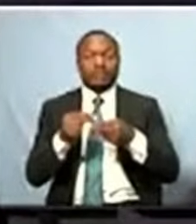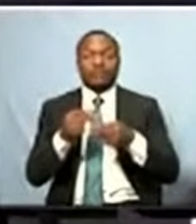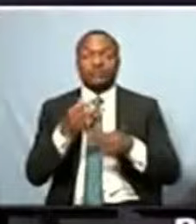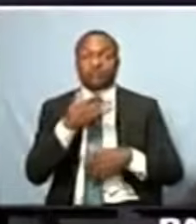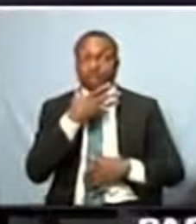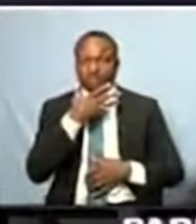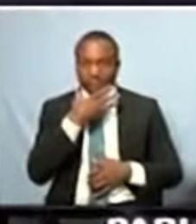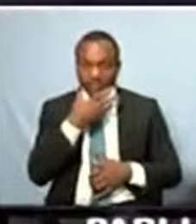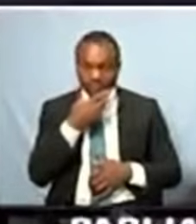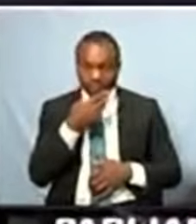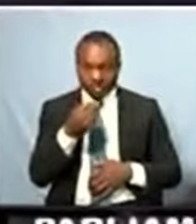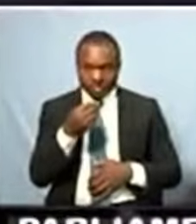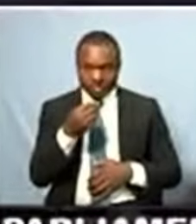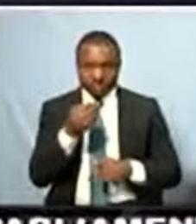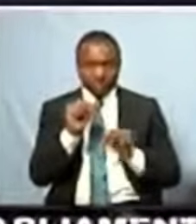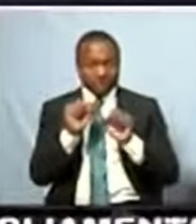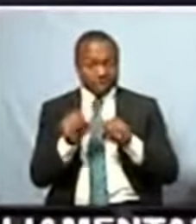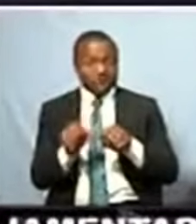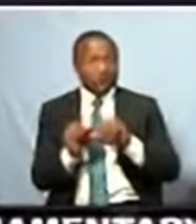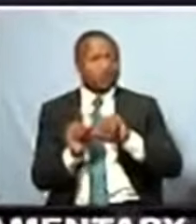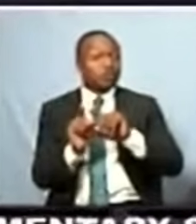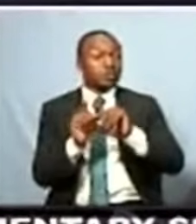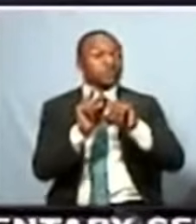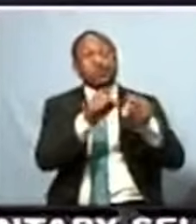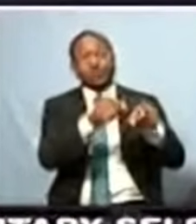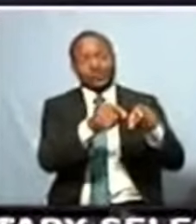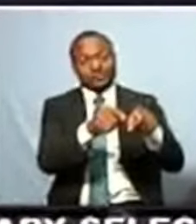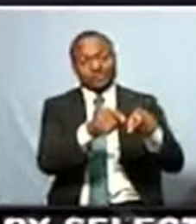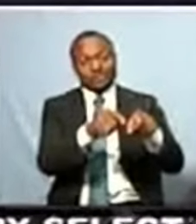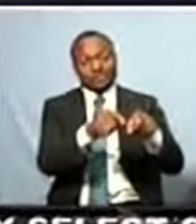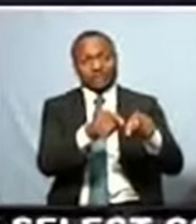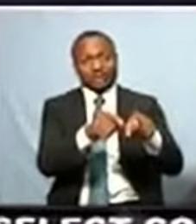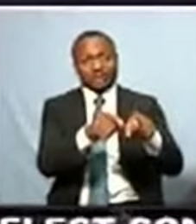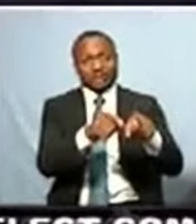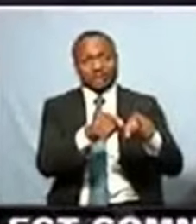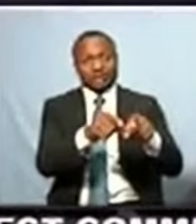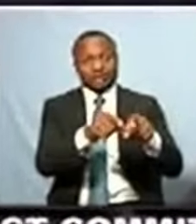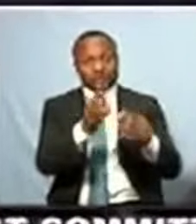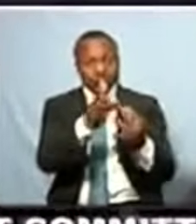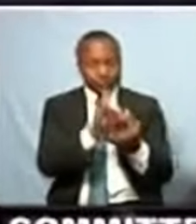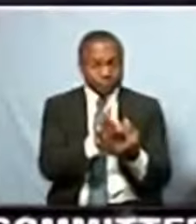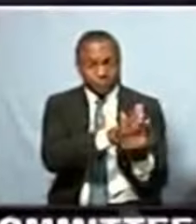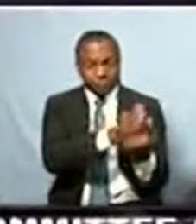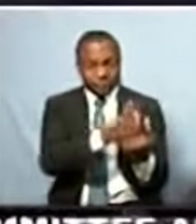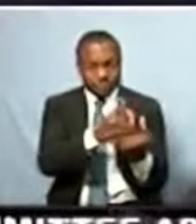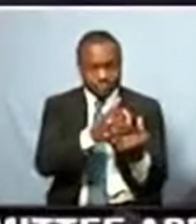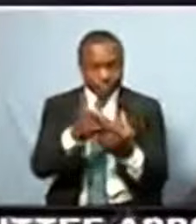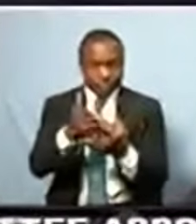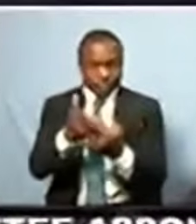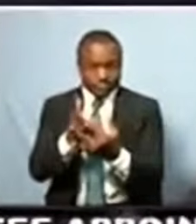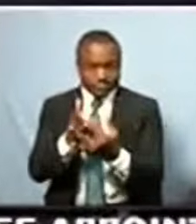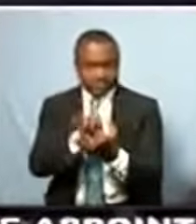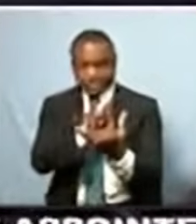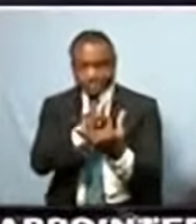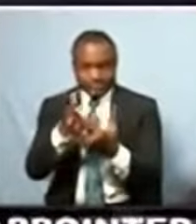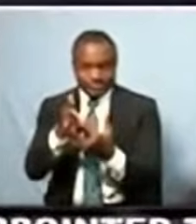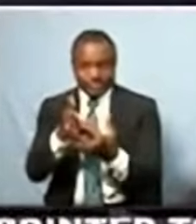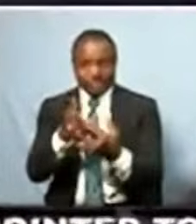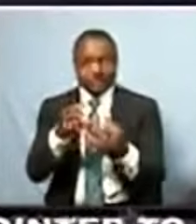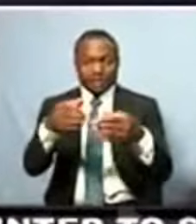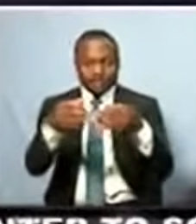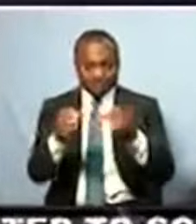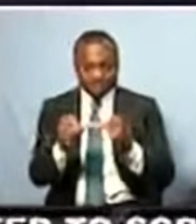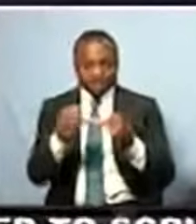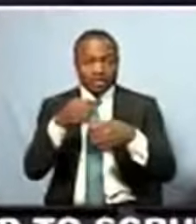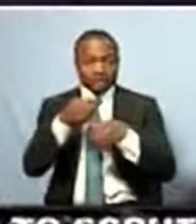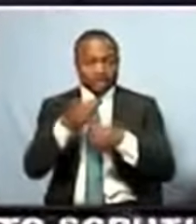to go on the ground and actually delimit the constituencies and come up with a report which is